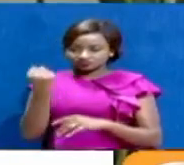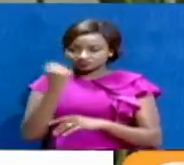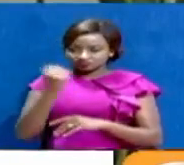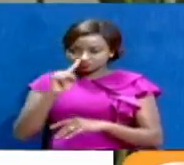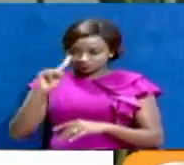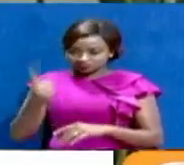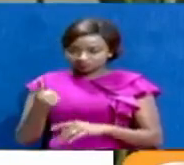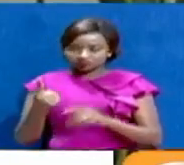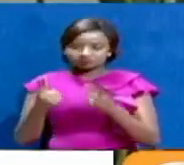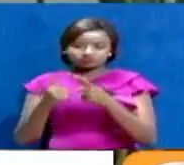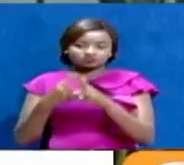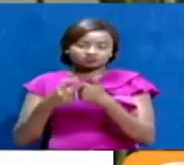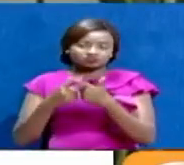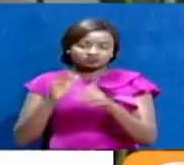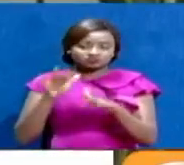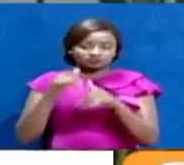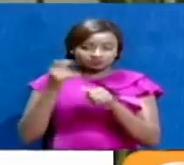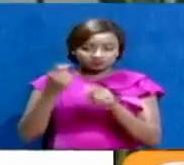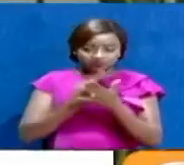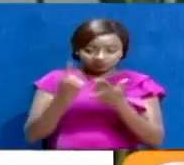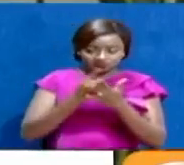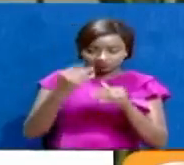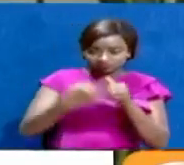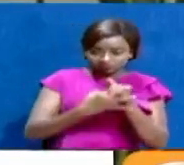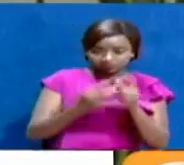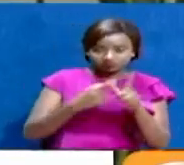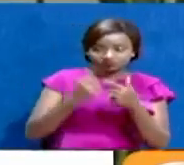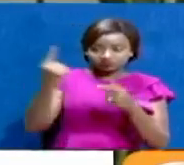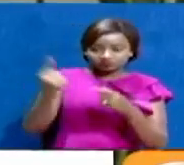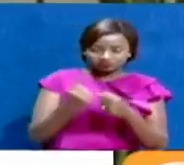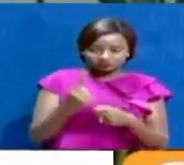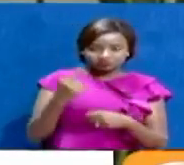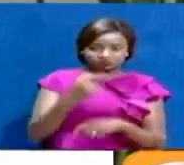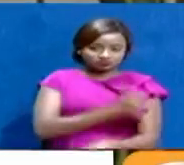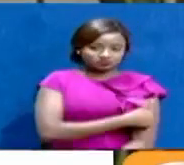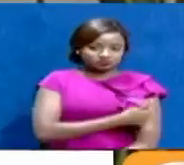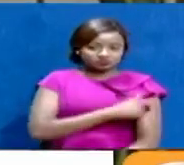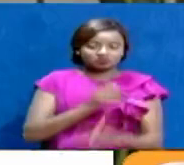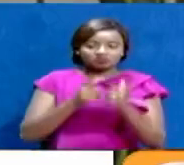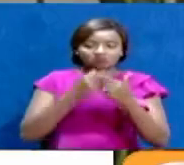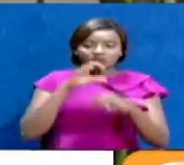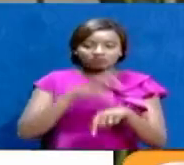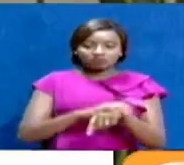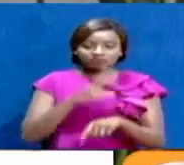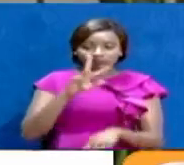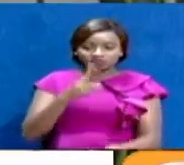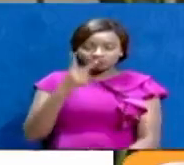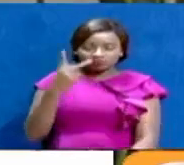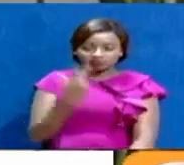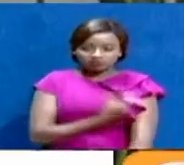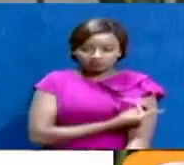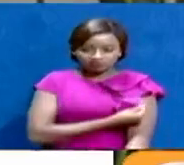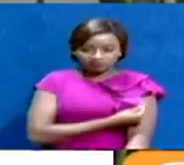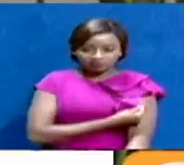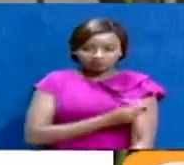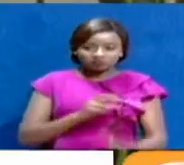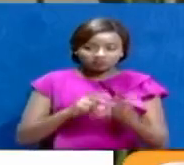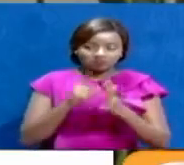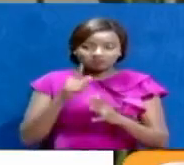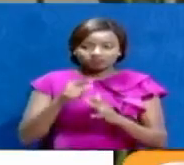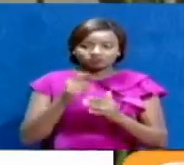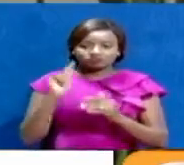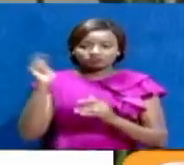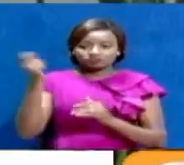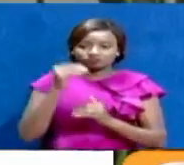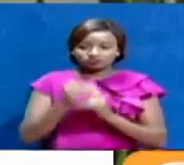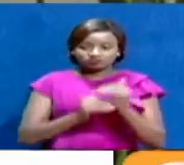then 8 weeks later, you're expected to present yourself to the health facility to get your second dose. And that's sort of the metrics that